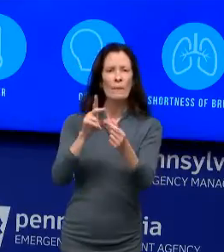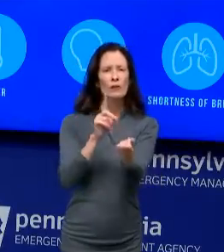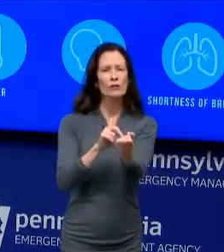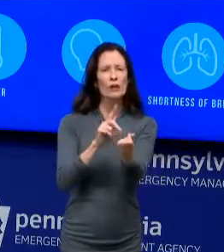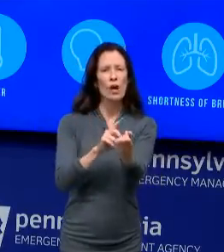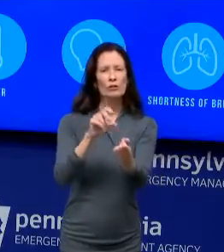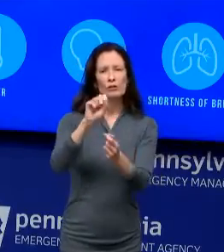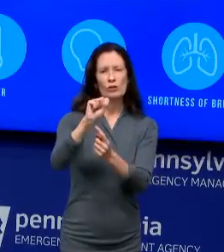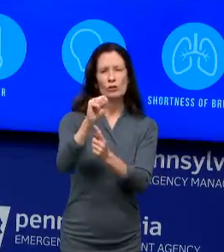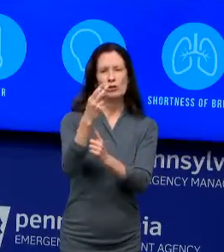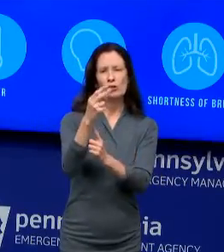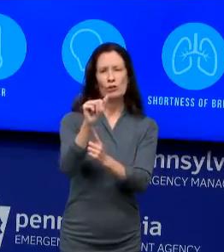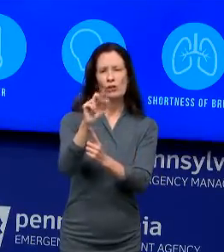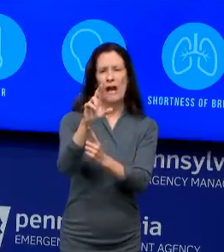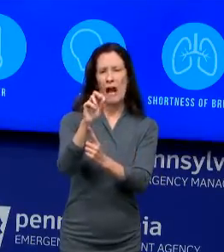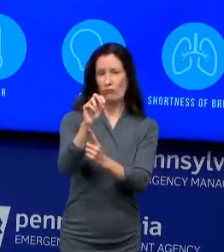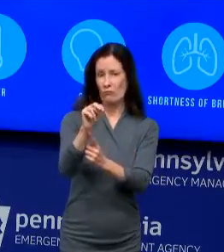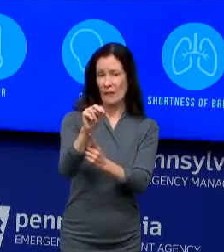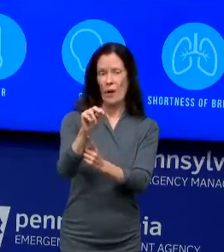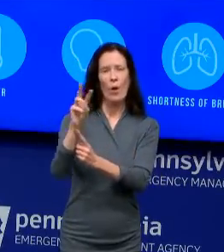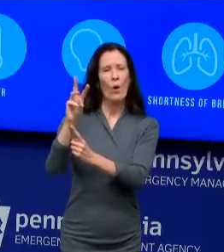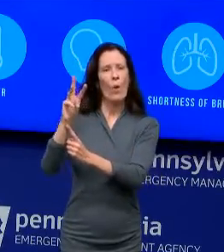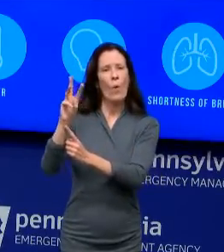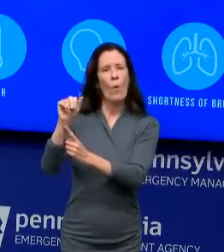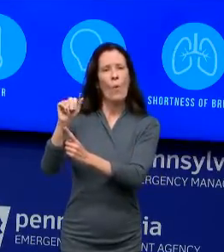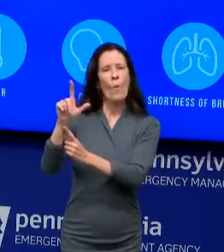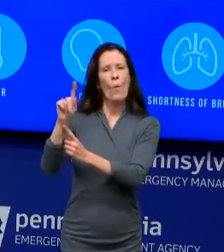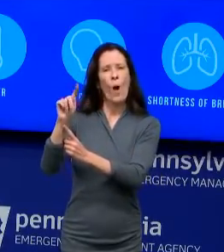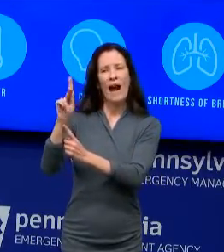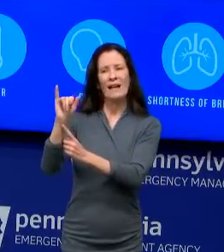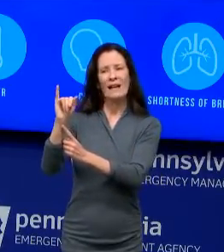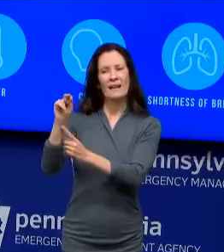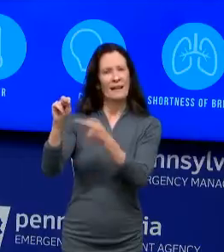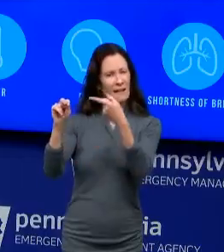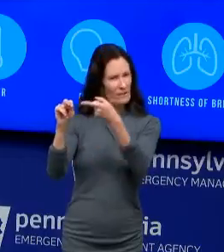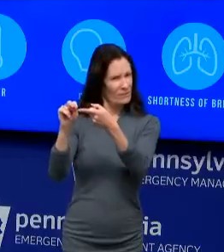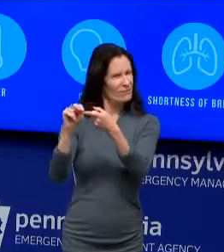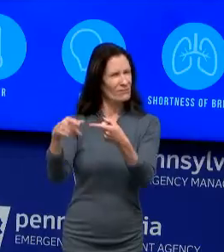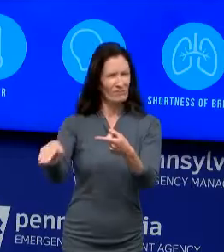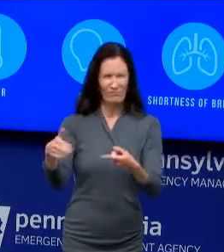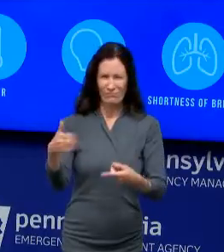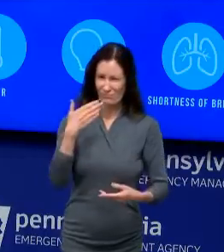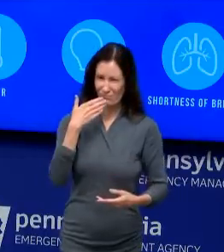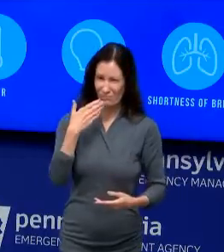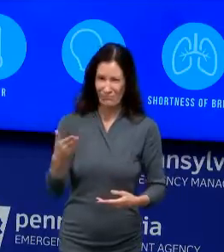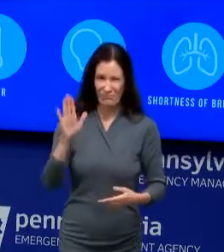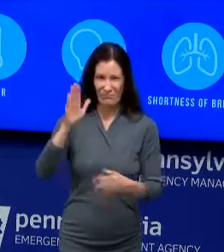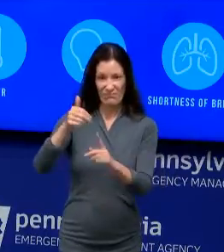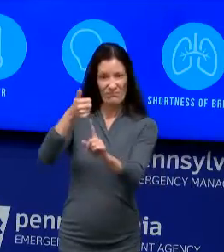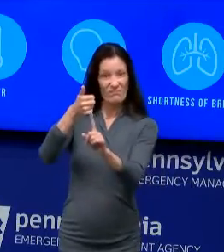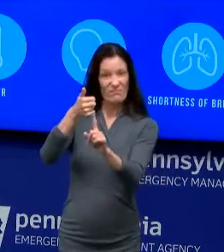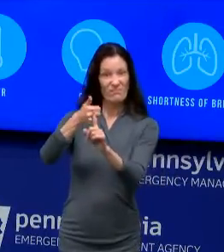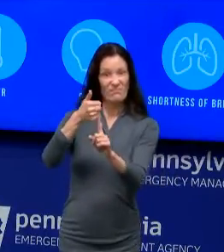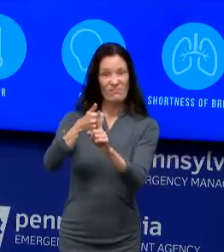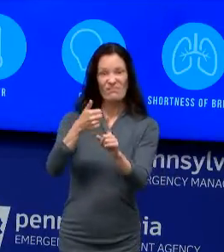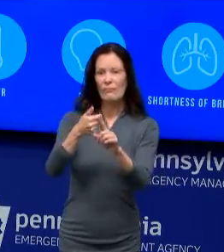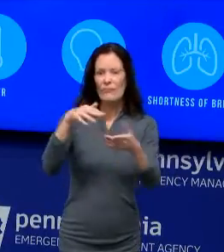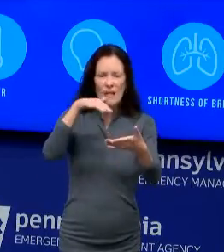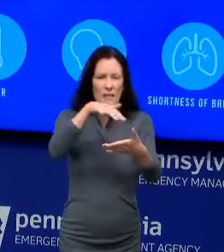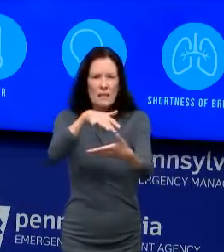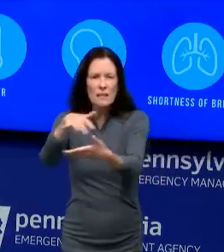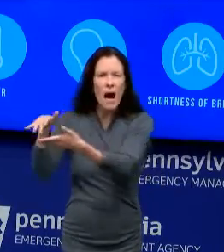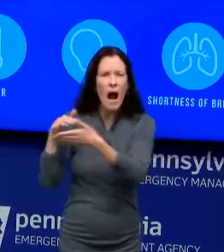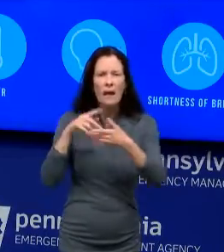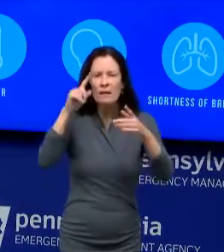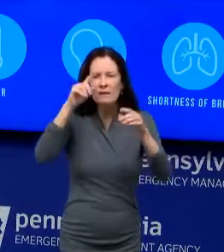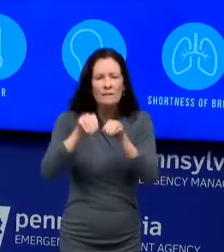of CSTE, the Council of State and Territorial Epidemiologists. But her and her fantastic staff